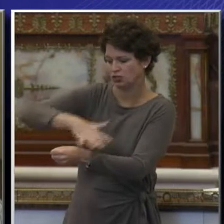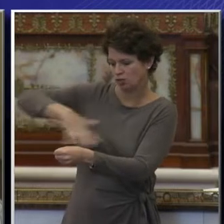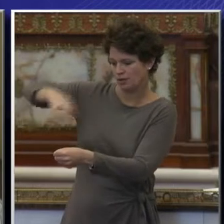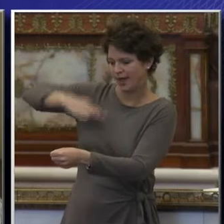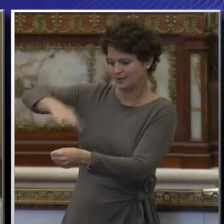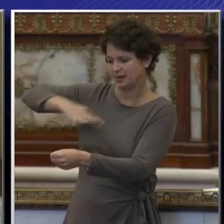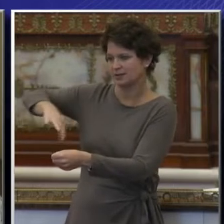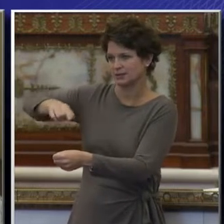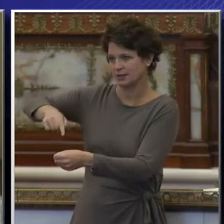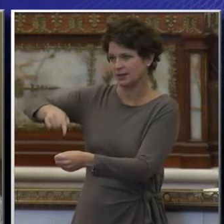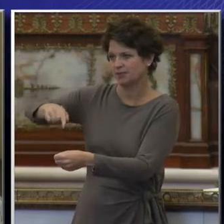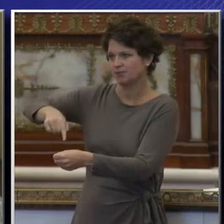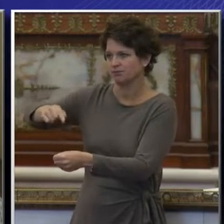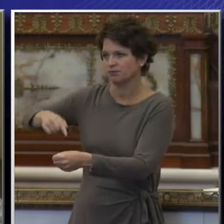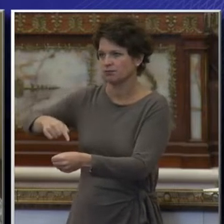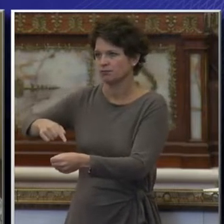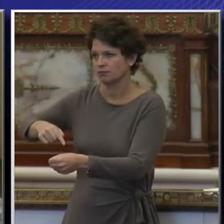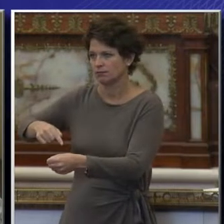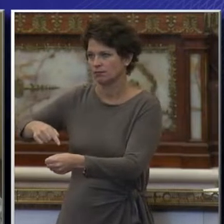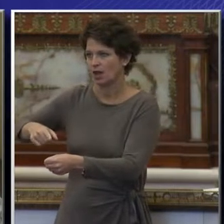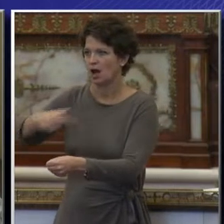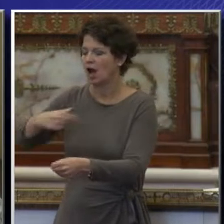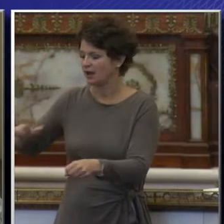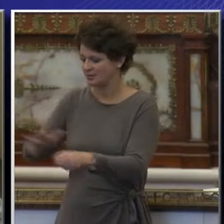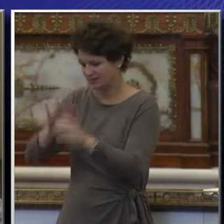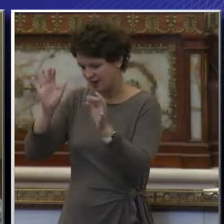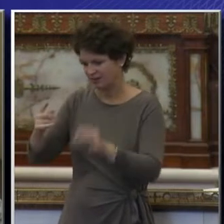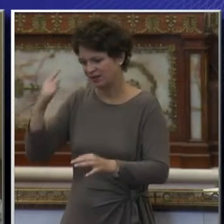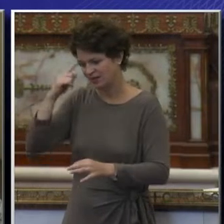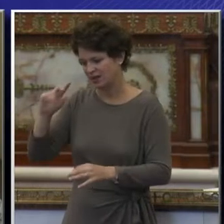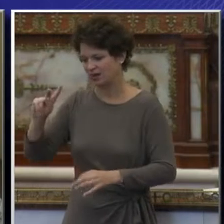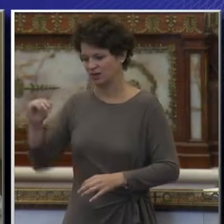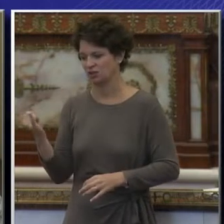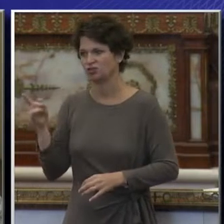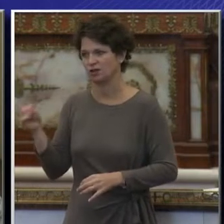regional asset. I totally think that Councilman